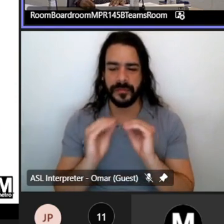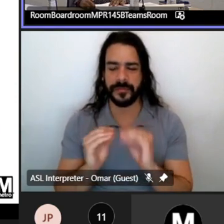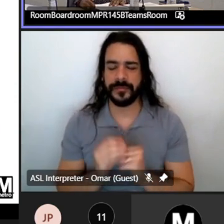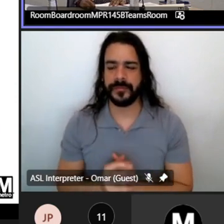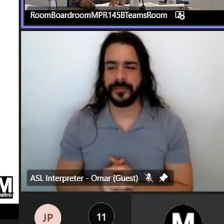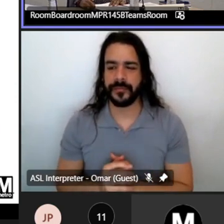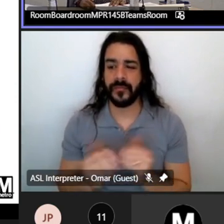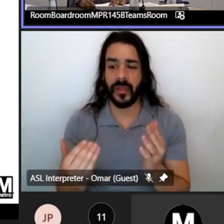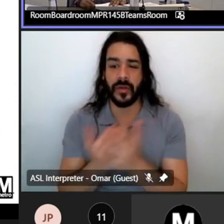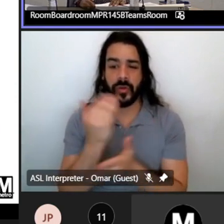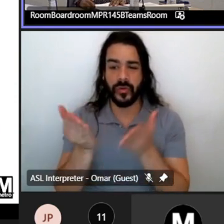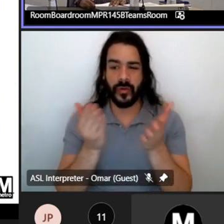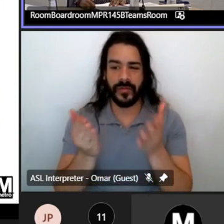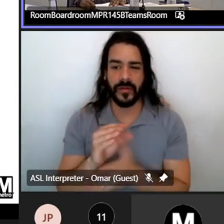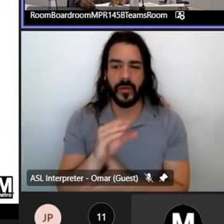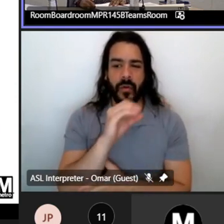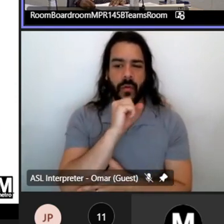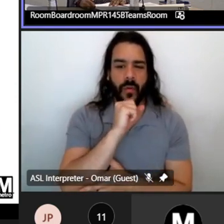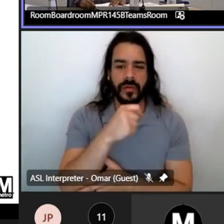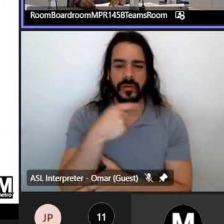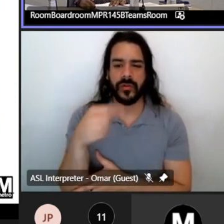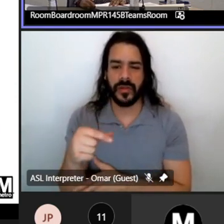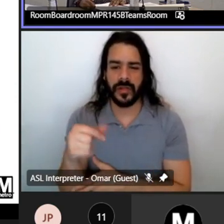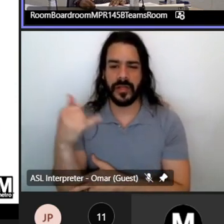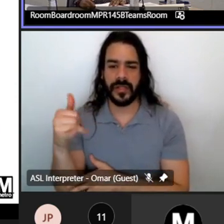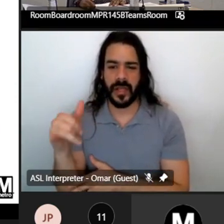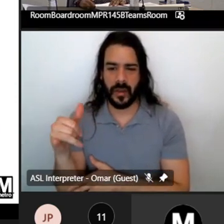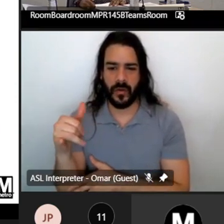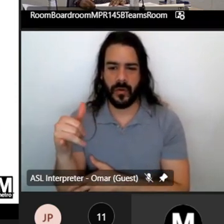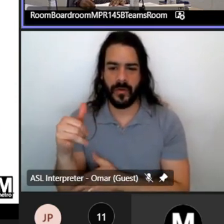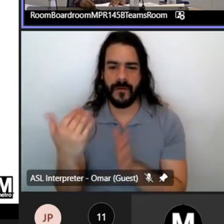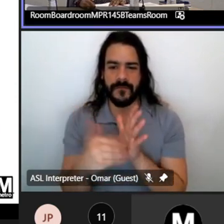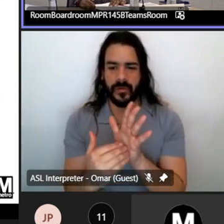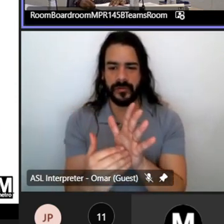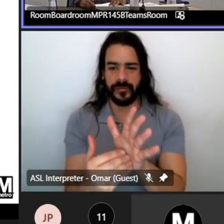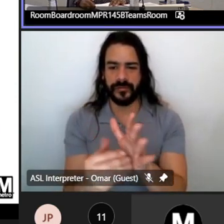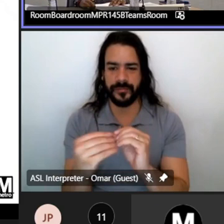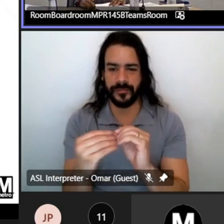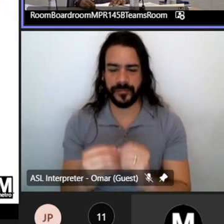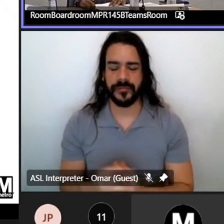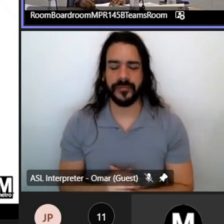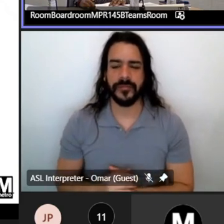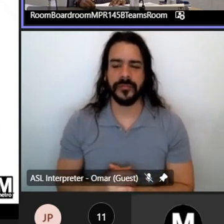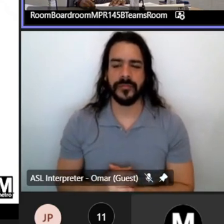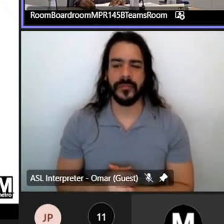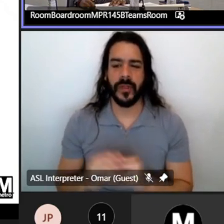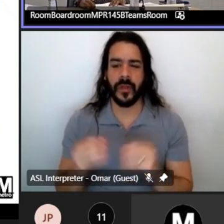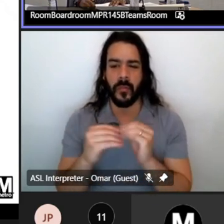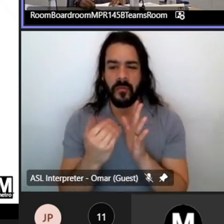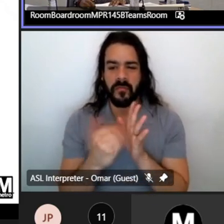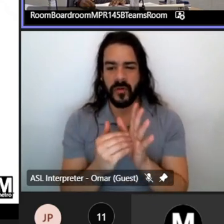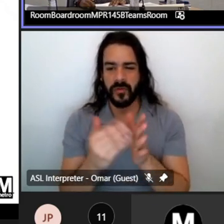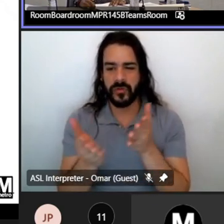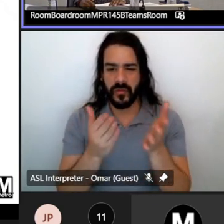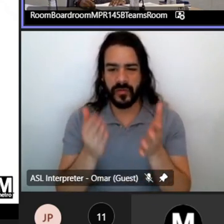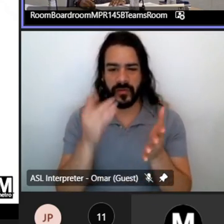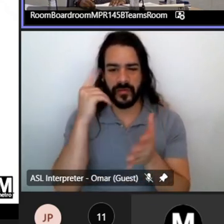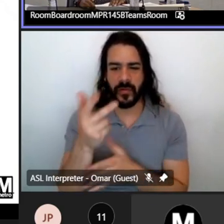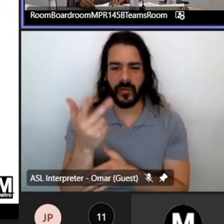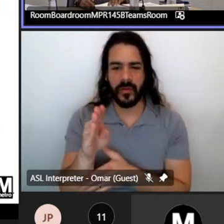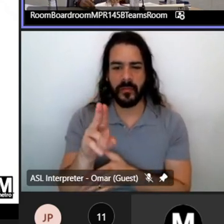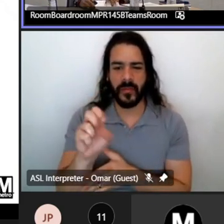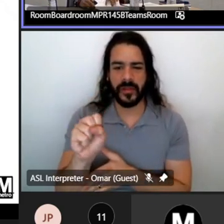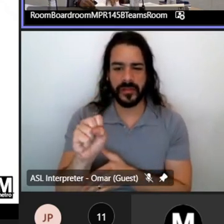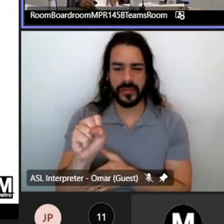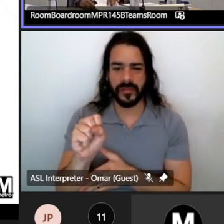new above-base services would include the orange, green, and yellow line frequency improvements, more frequent service